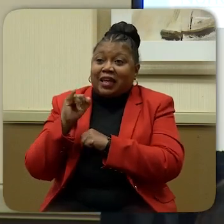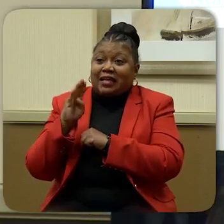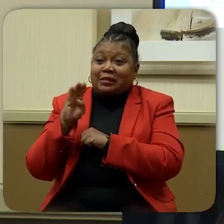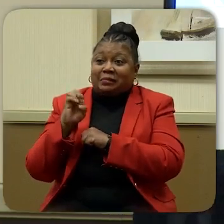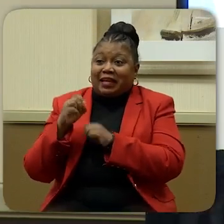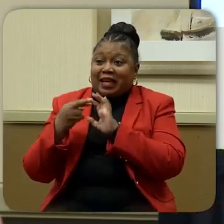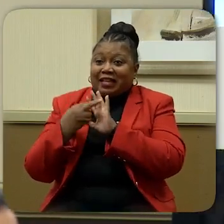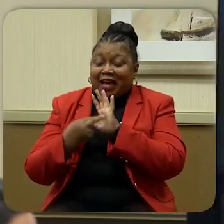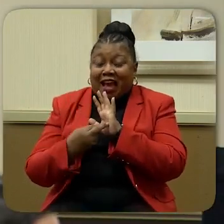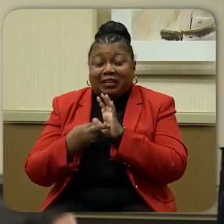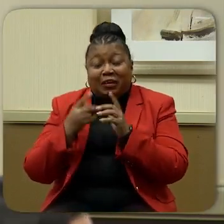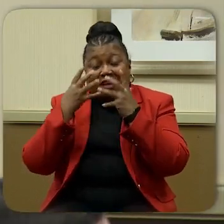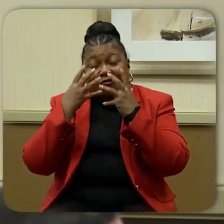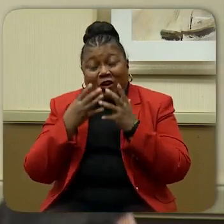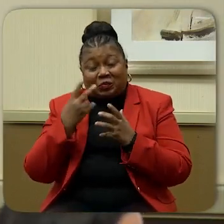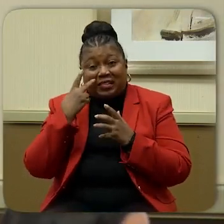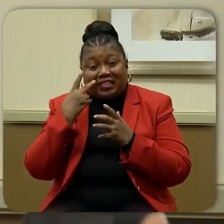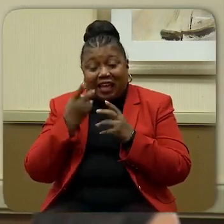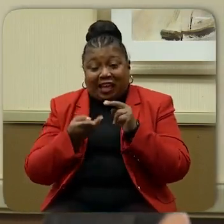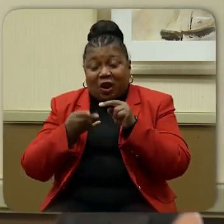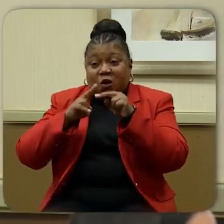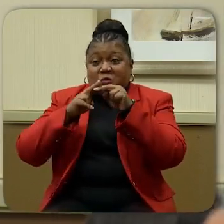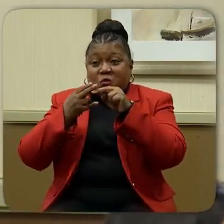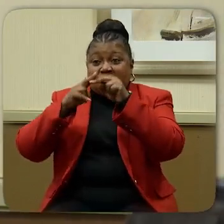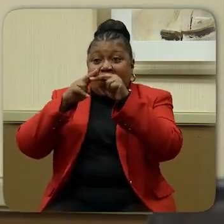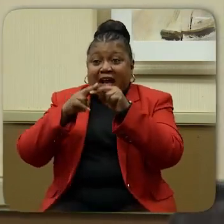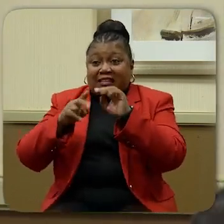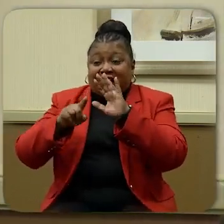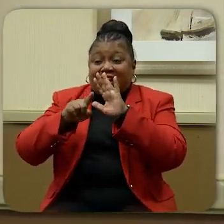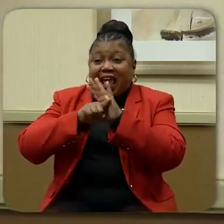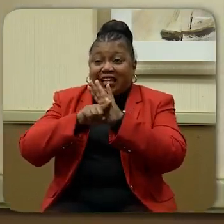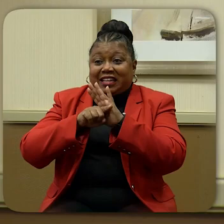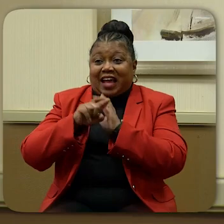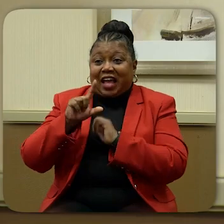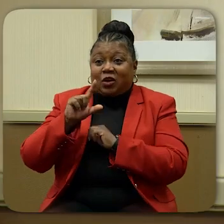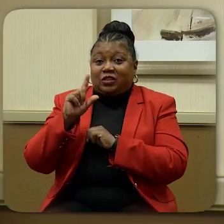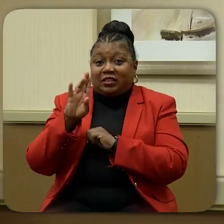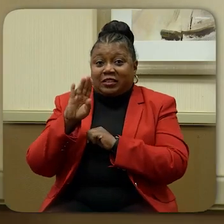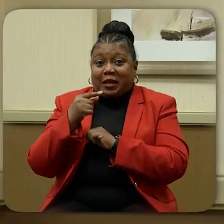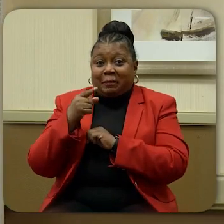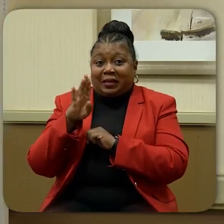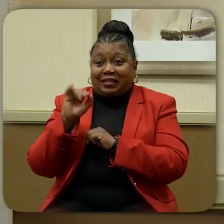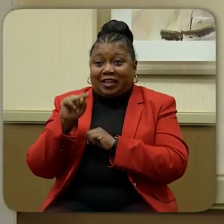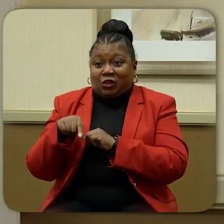guidance, that unfortunately we are seeing a rise in anti-LGBTQ